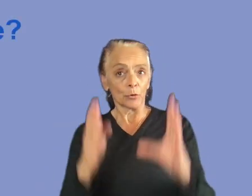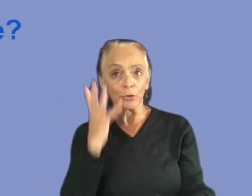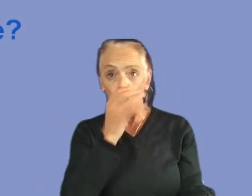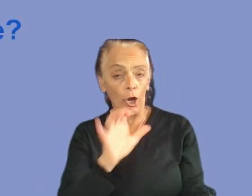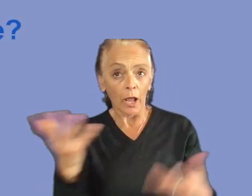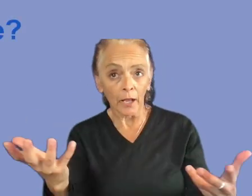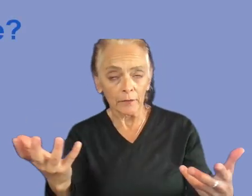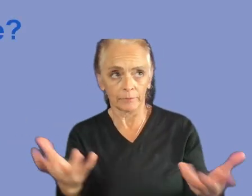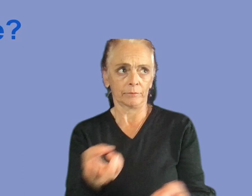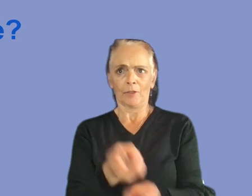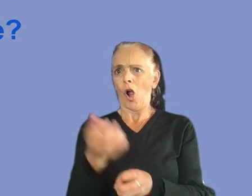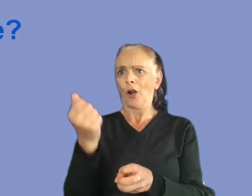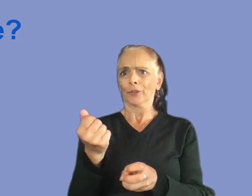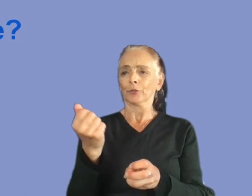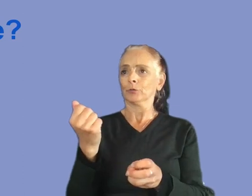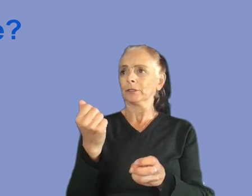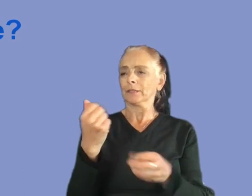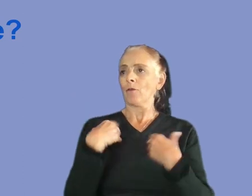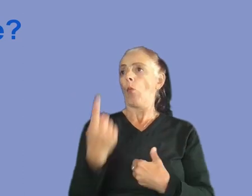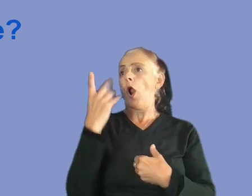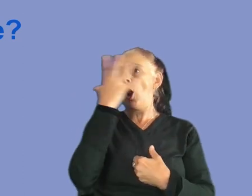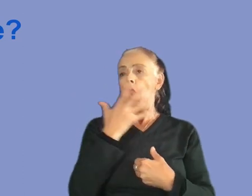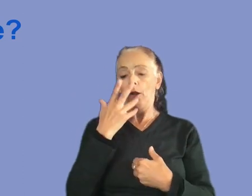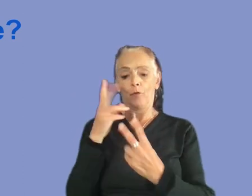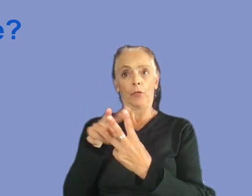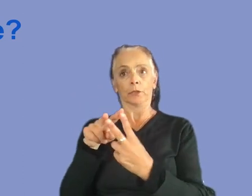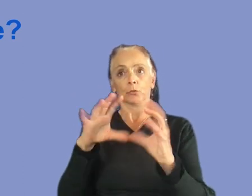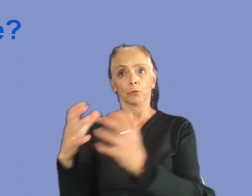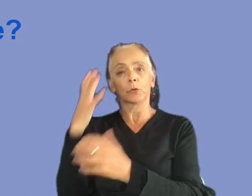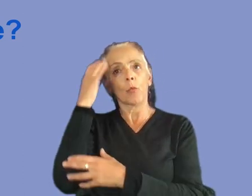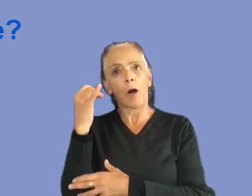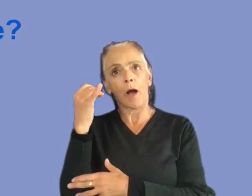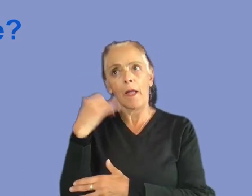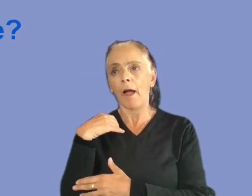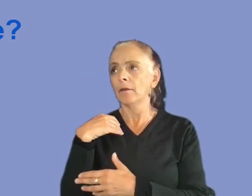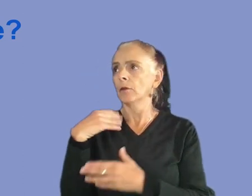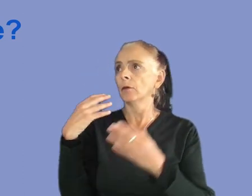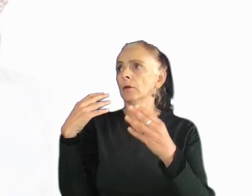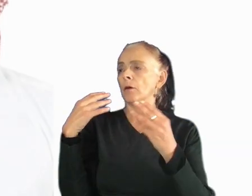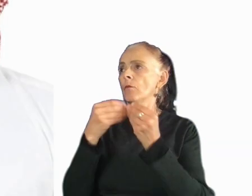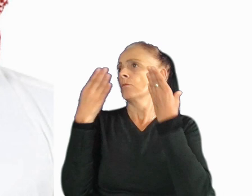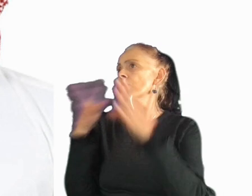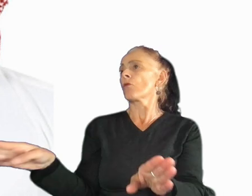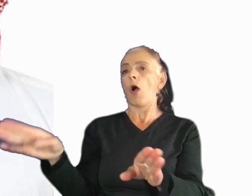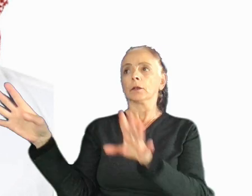harder to nail down just one look for these two groups because you have a much larger sample base to pick from. You probably